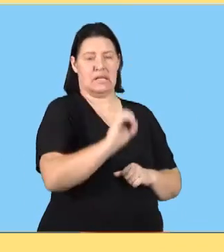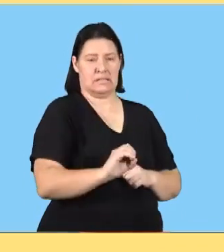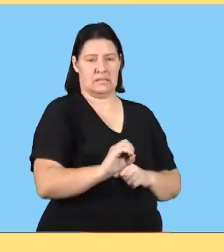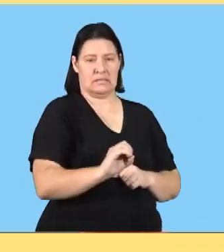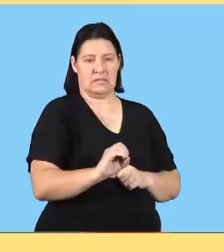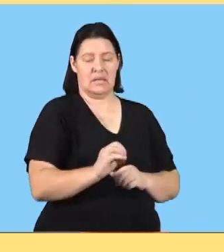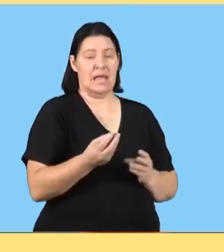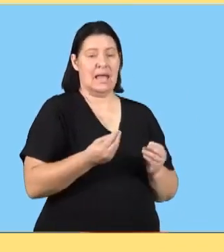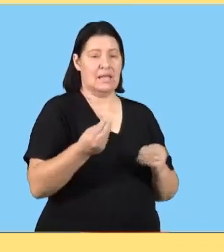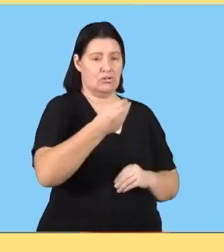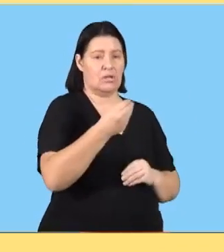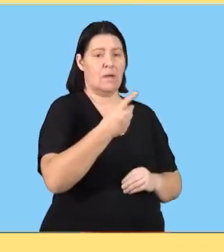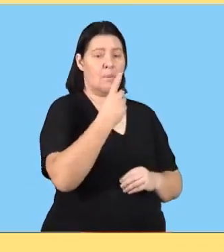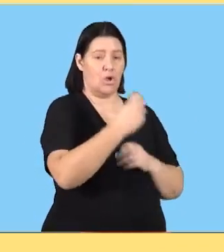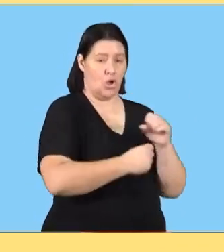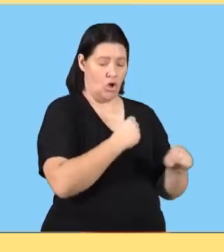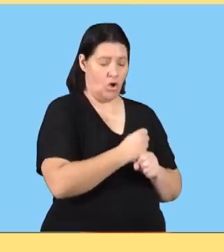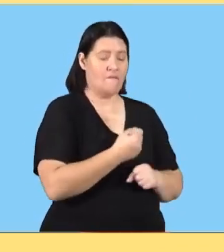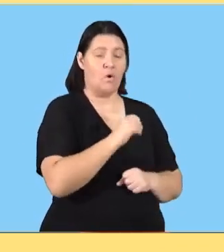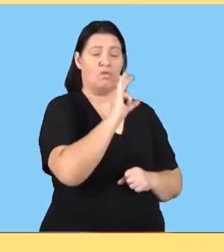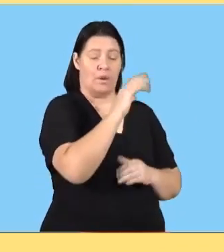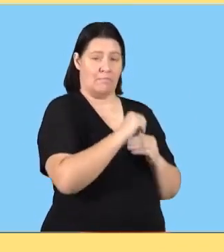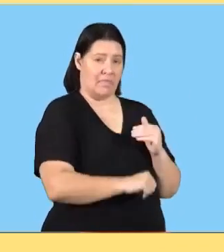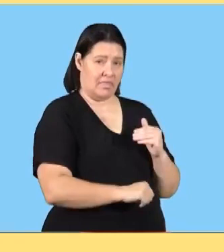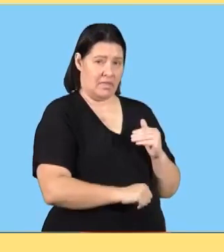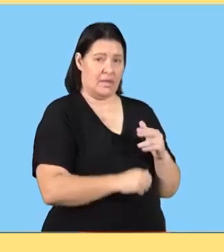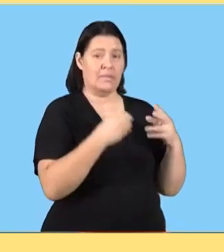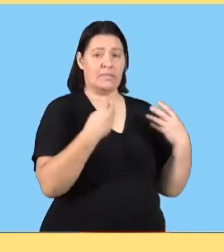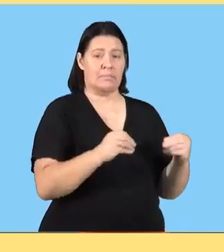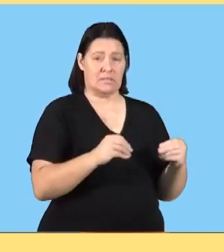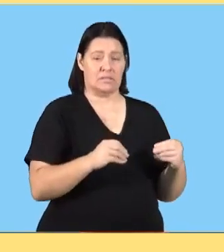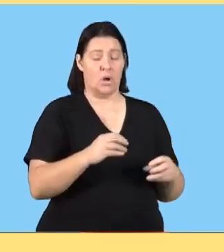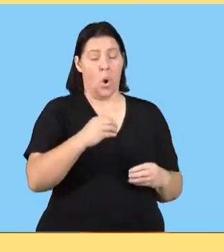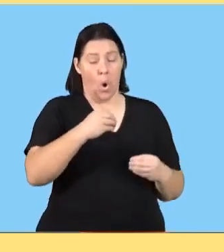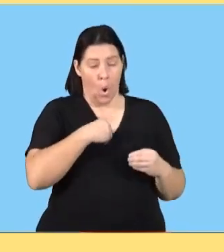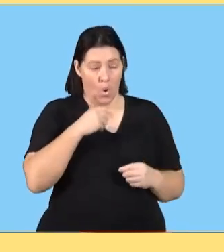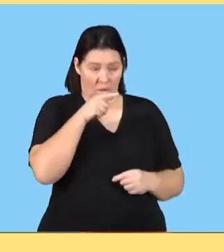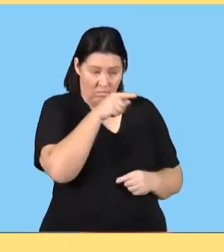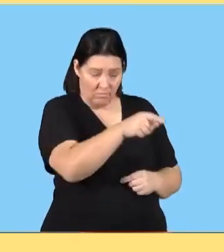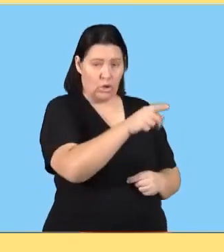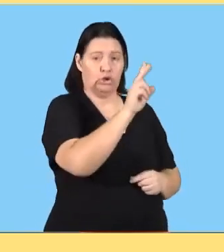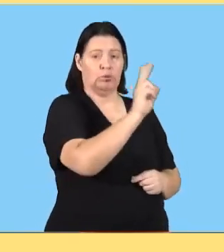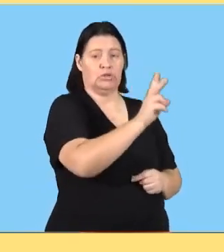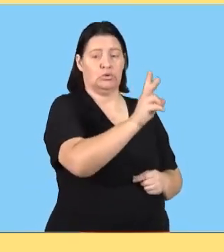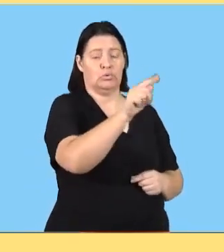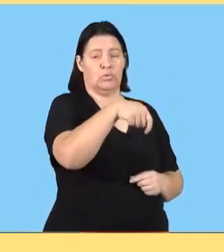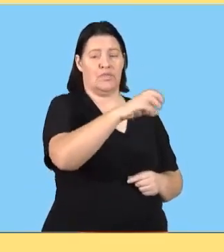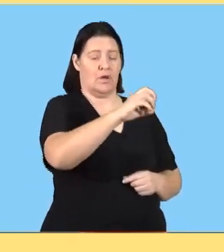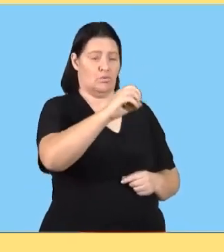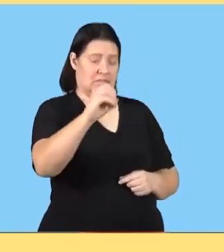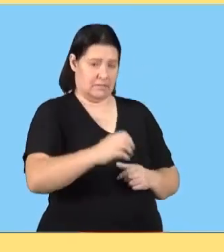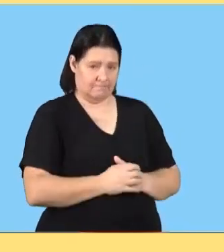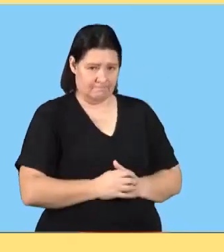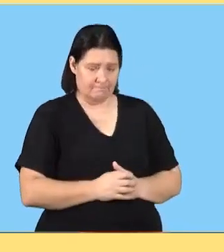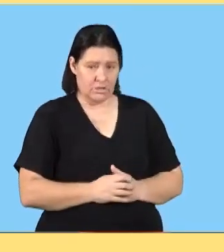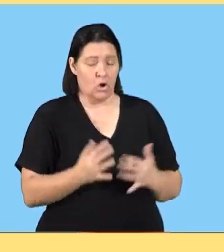10% interest per annum for the 3 months. The business owes 22,000 to Jack Distributors. So